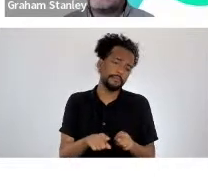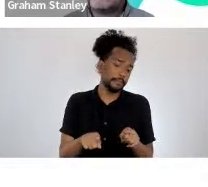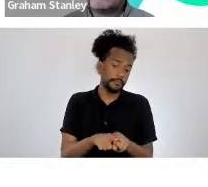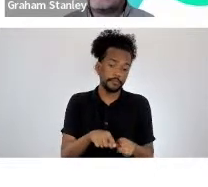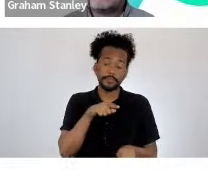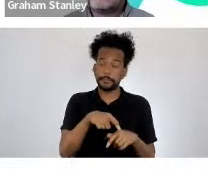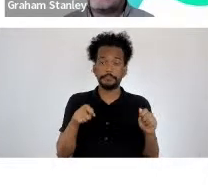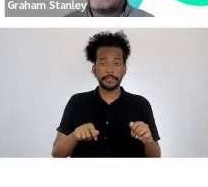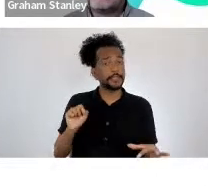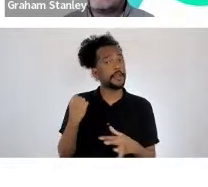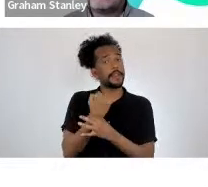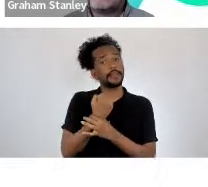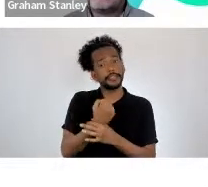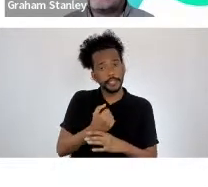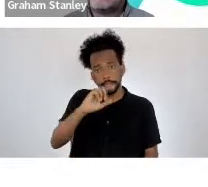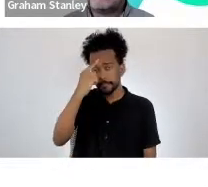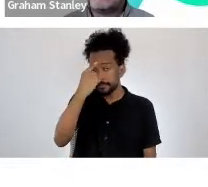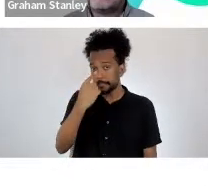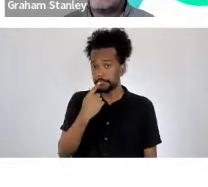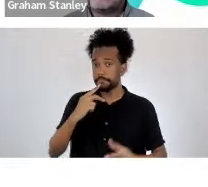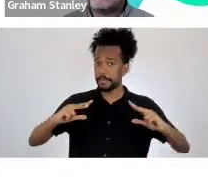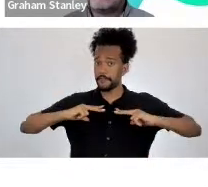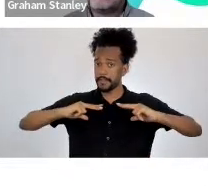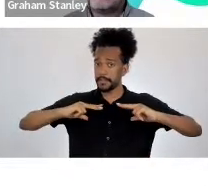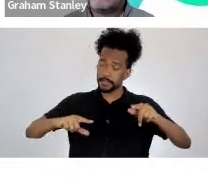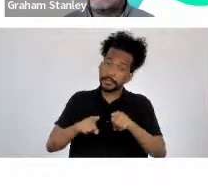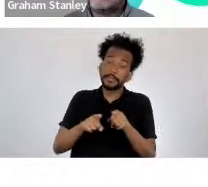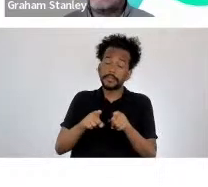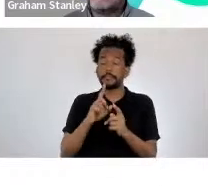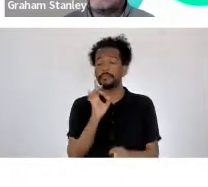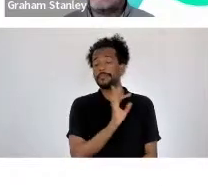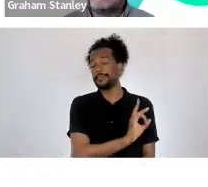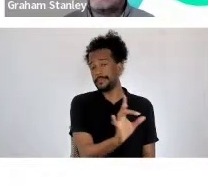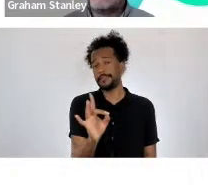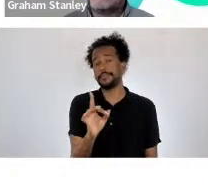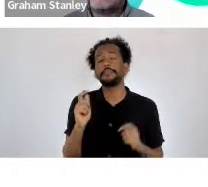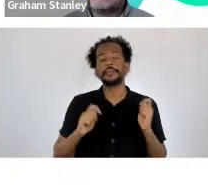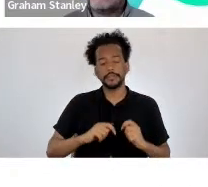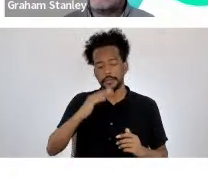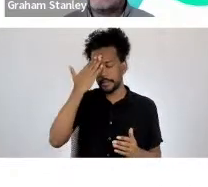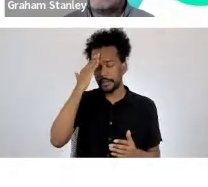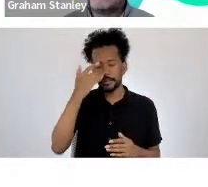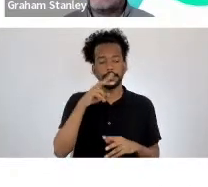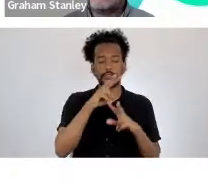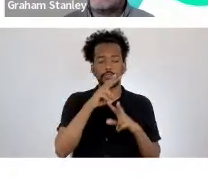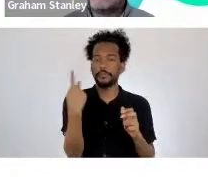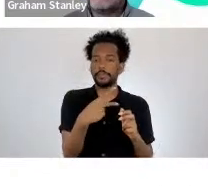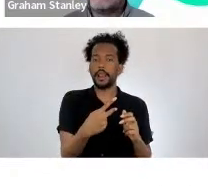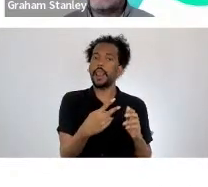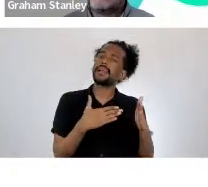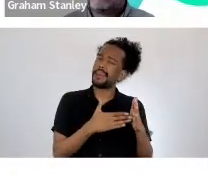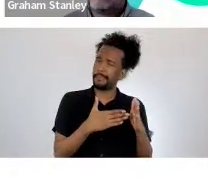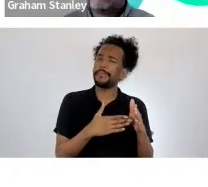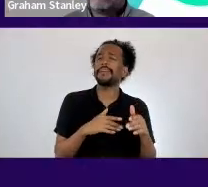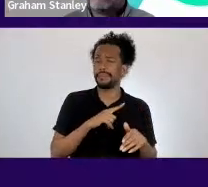be realistic about the current limited capabilities of AI and cautious about the hype.